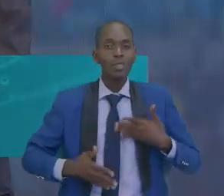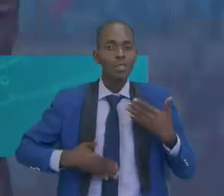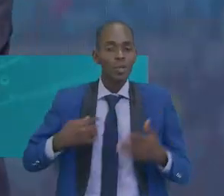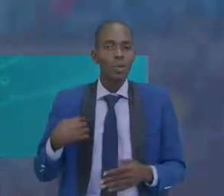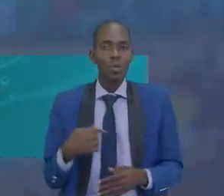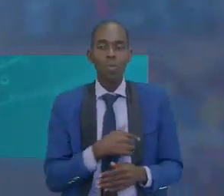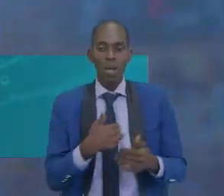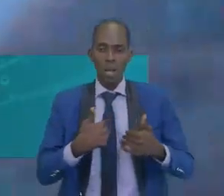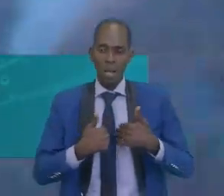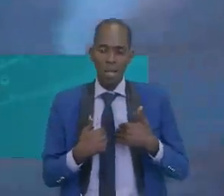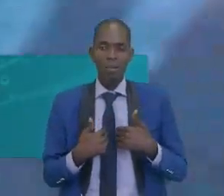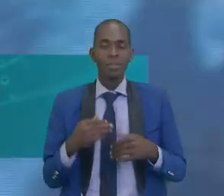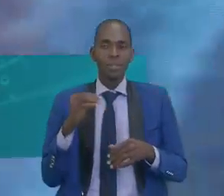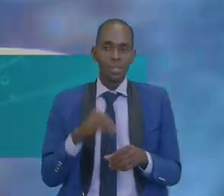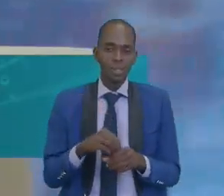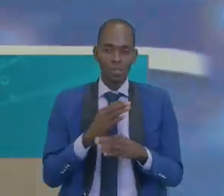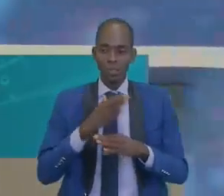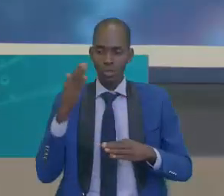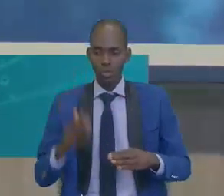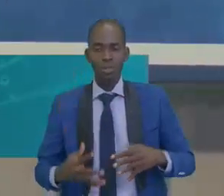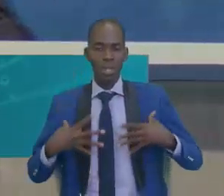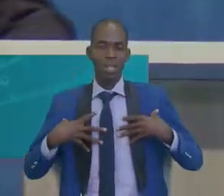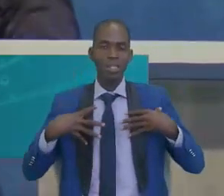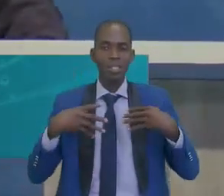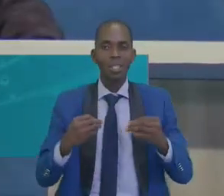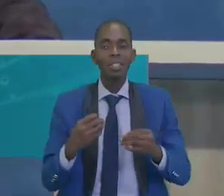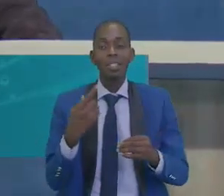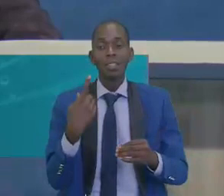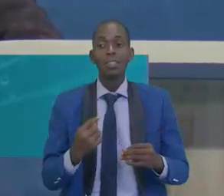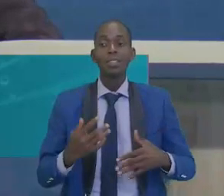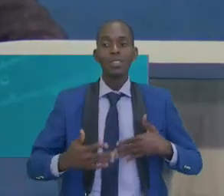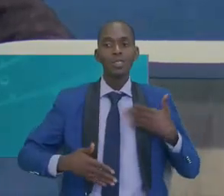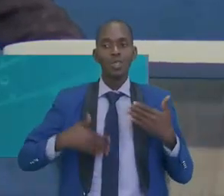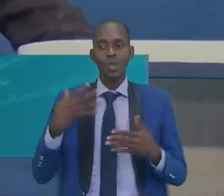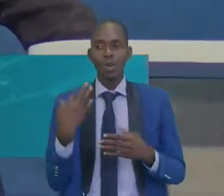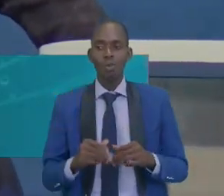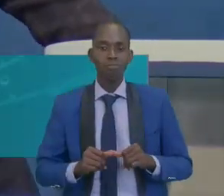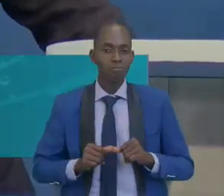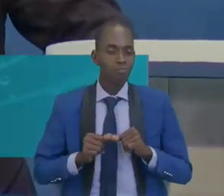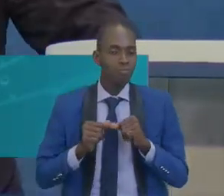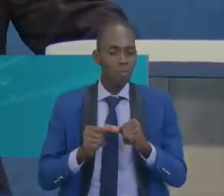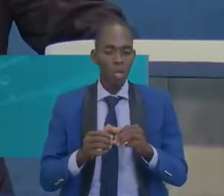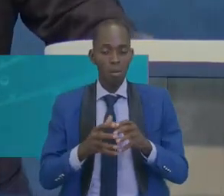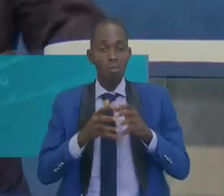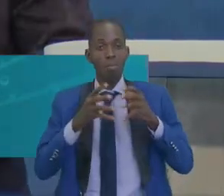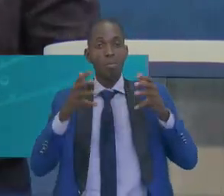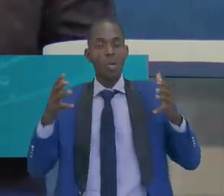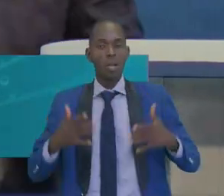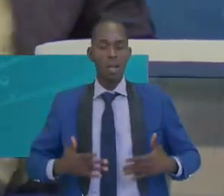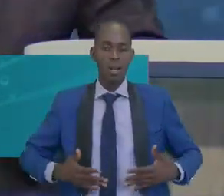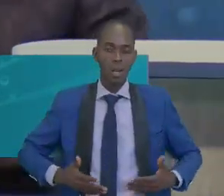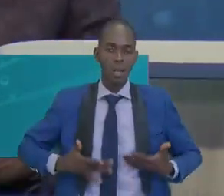total kill, the joy of perpetual abundant life through